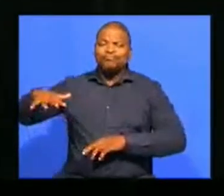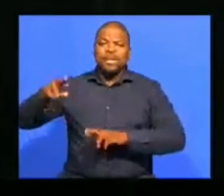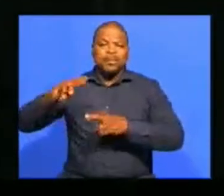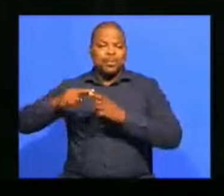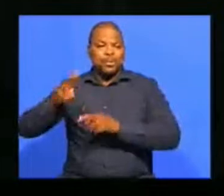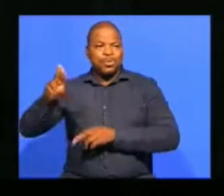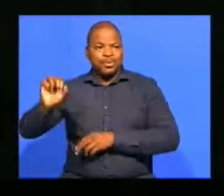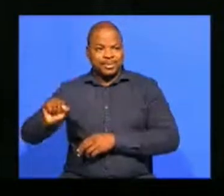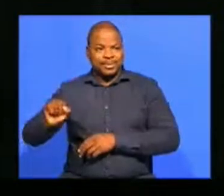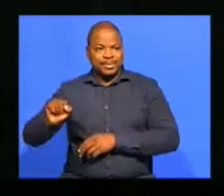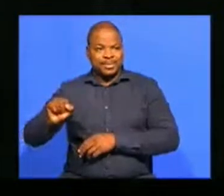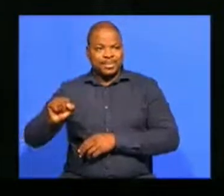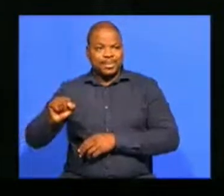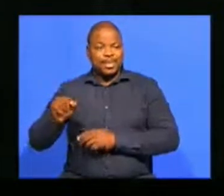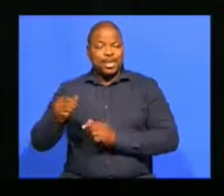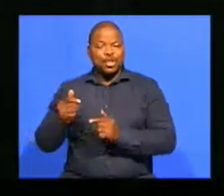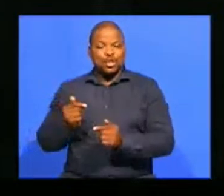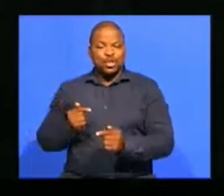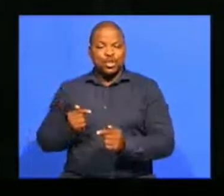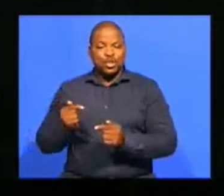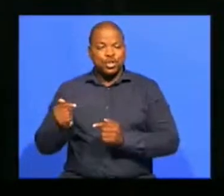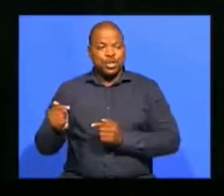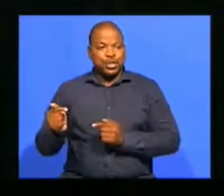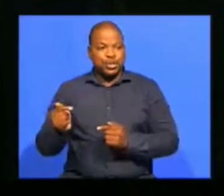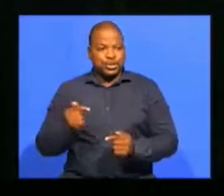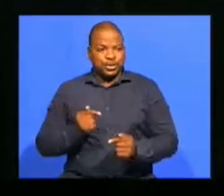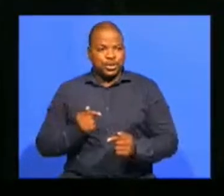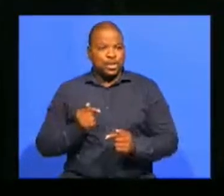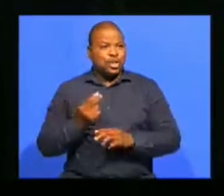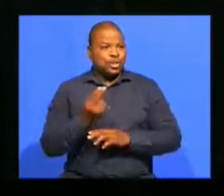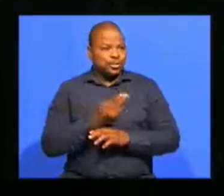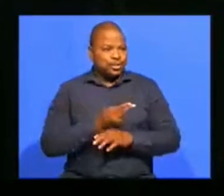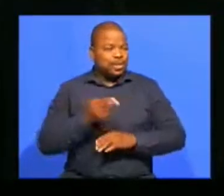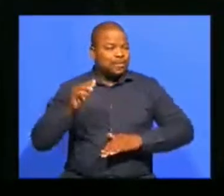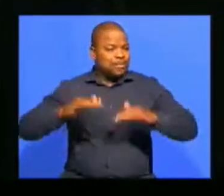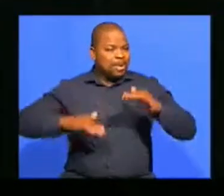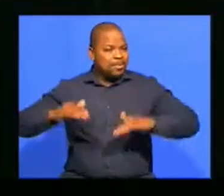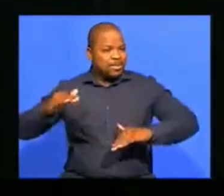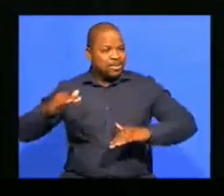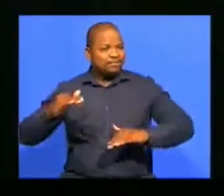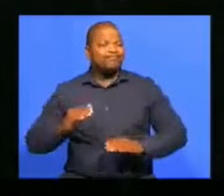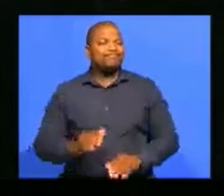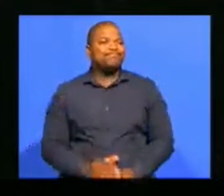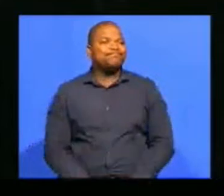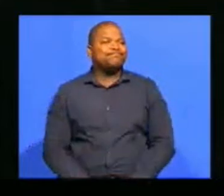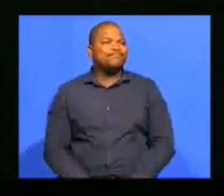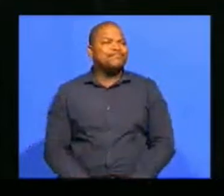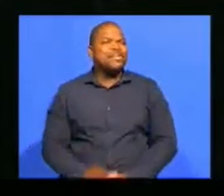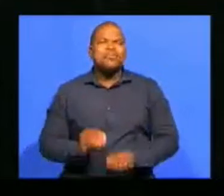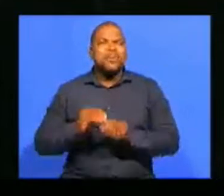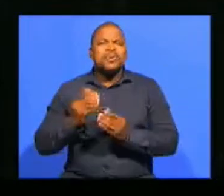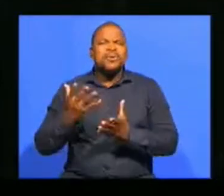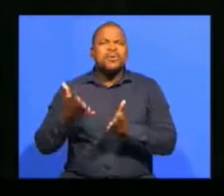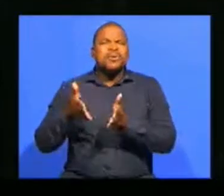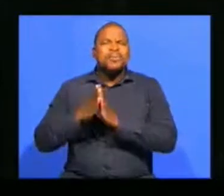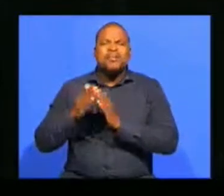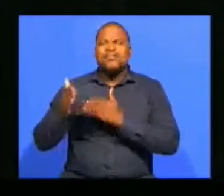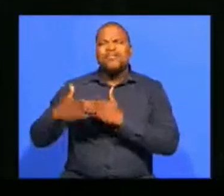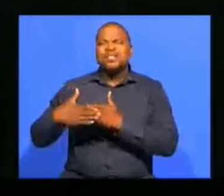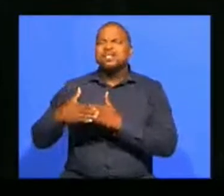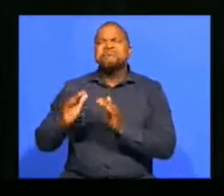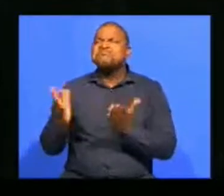relations with the US for us to trade and use Bahamas as a conduit. What more can you ask for from a